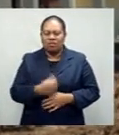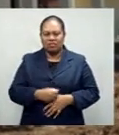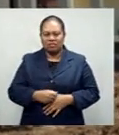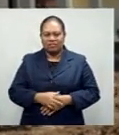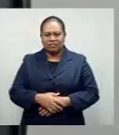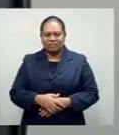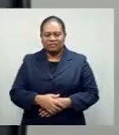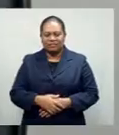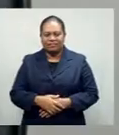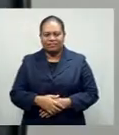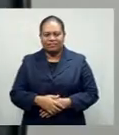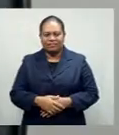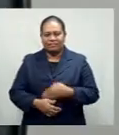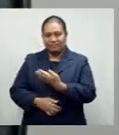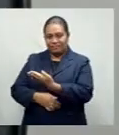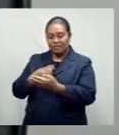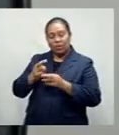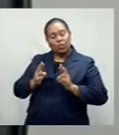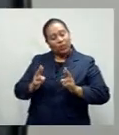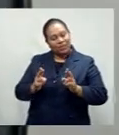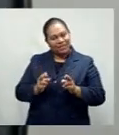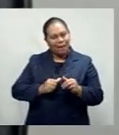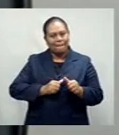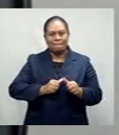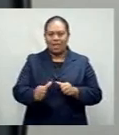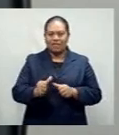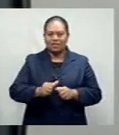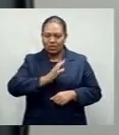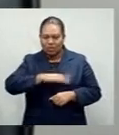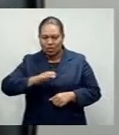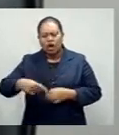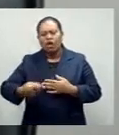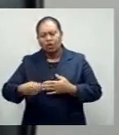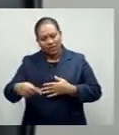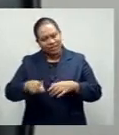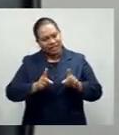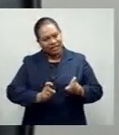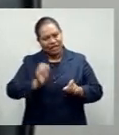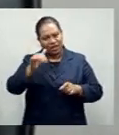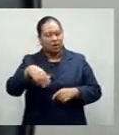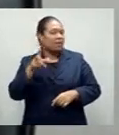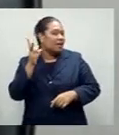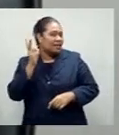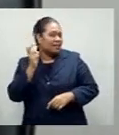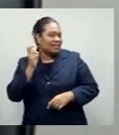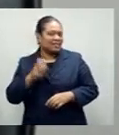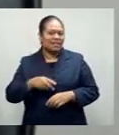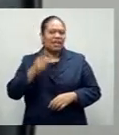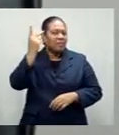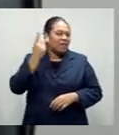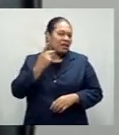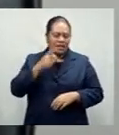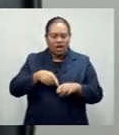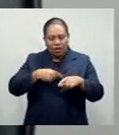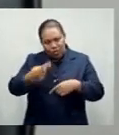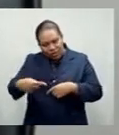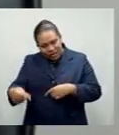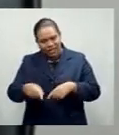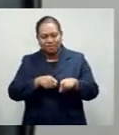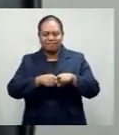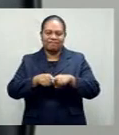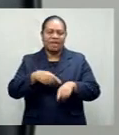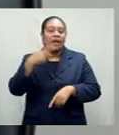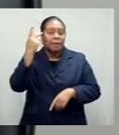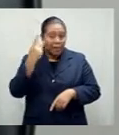concepts. I'd like to wish you the very best to all our children. Please continue staying home and listen to your parents and continue learning. To the